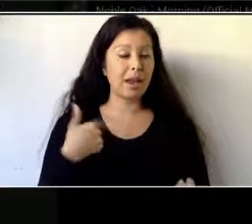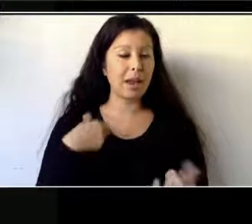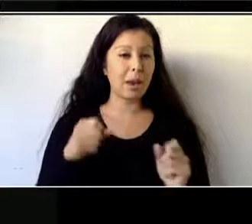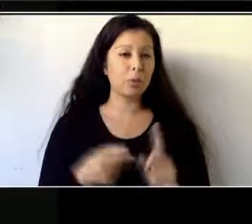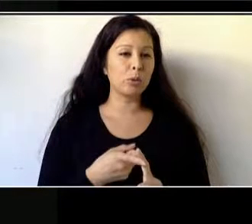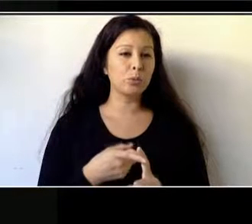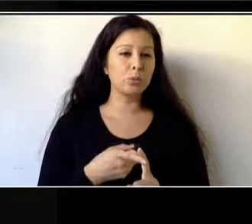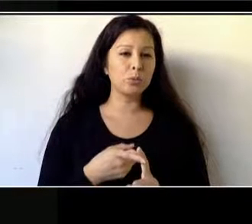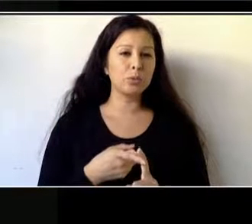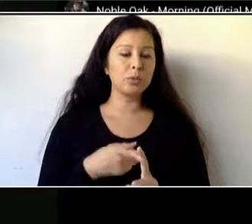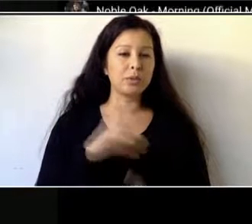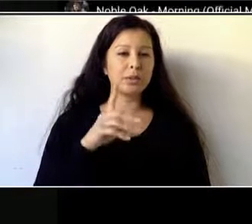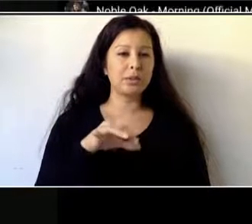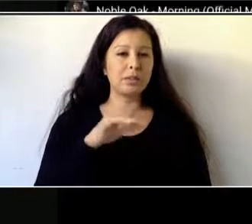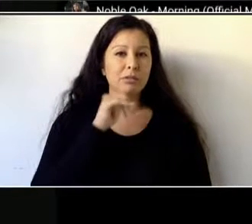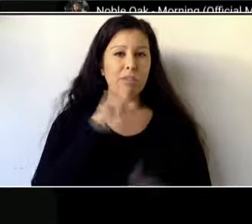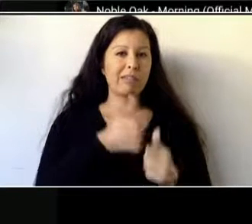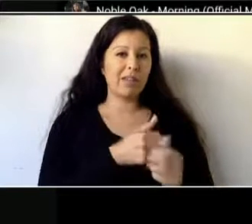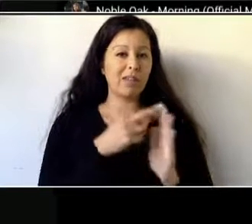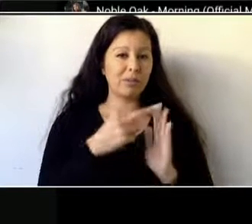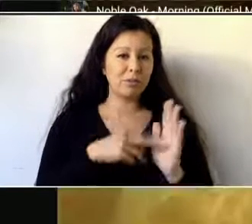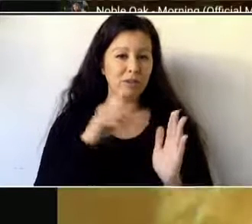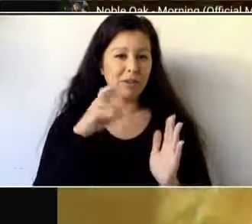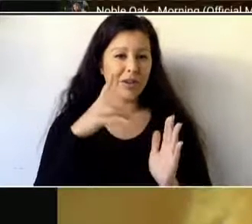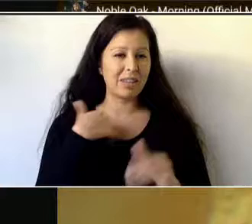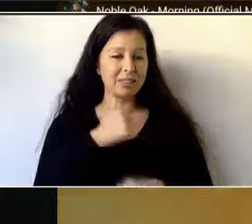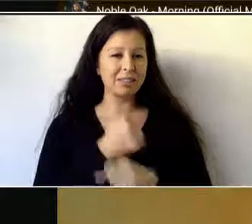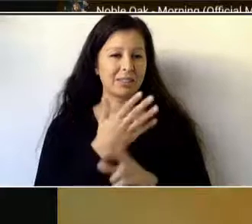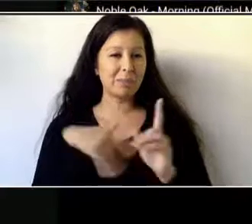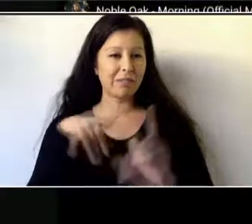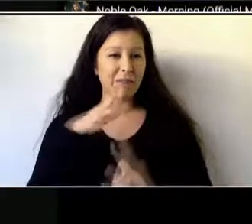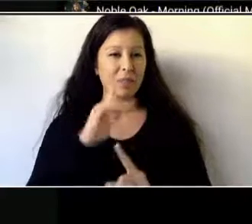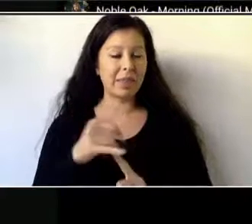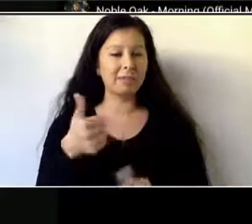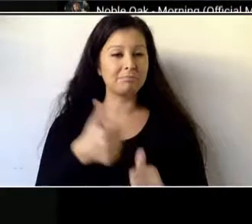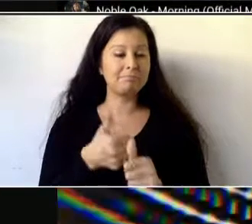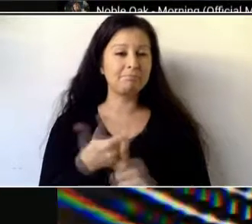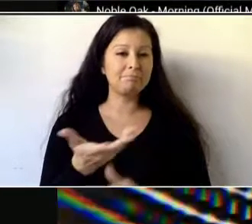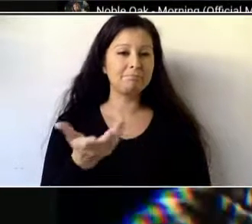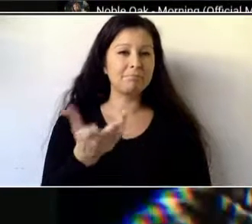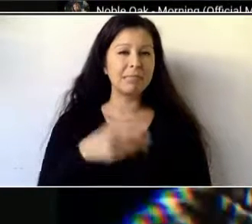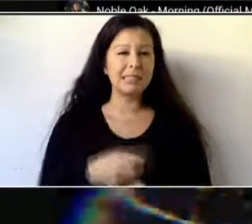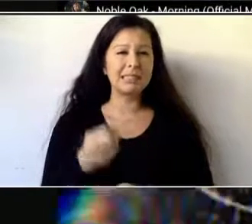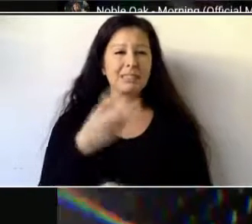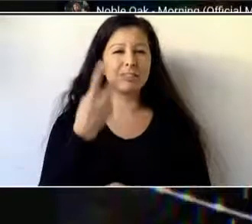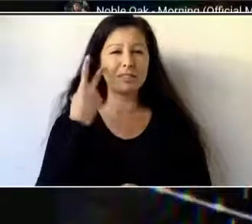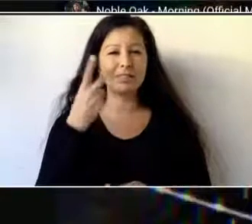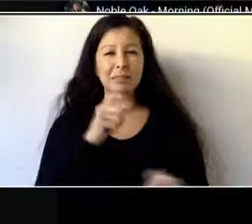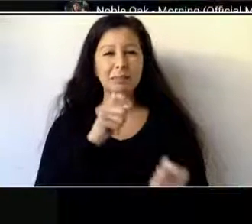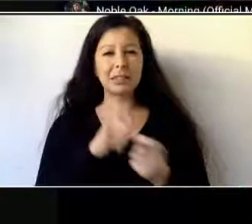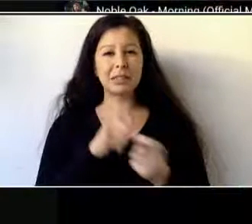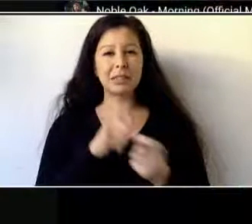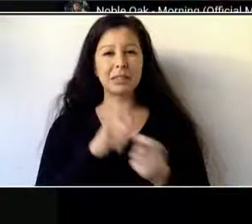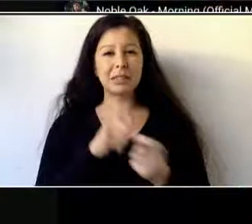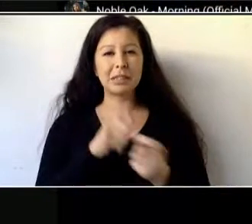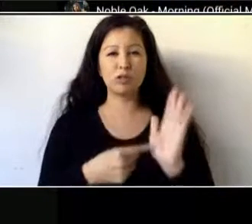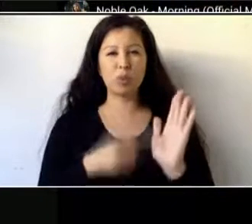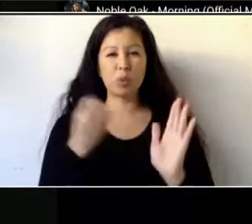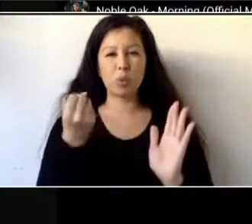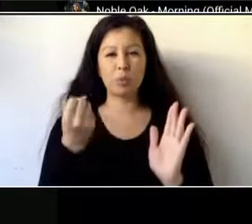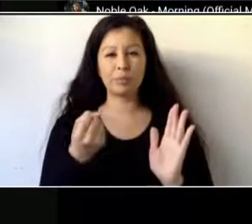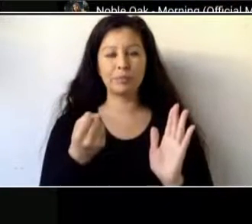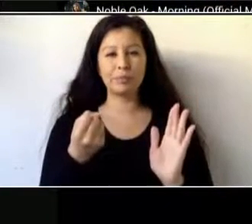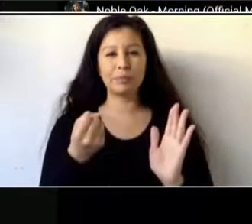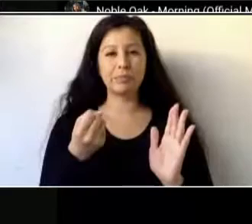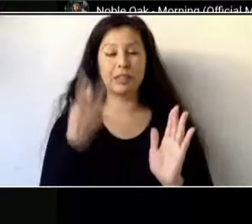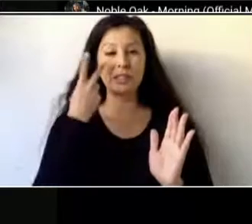able to, you know, defy gravity and create some environments that, let me just kind of skip to certain parts, where we